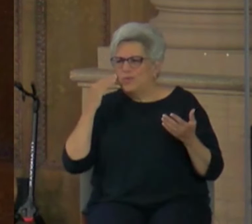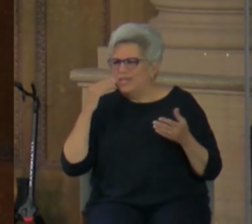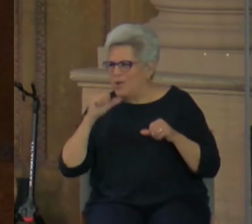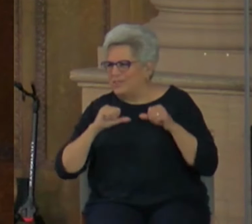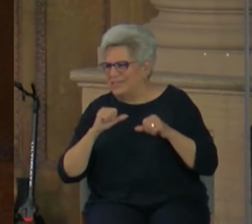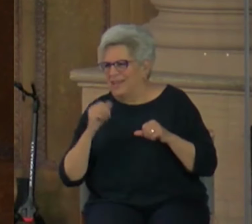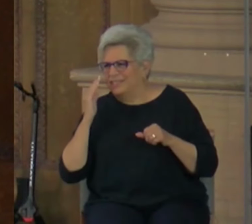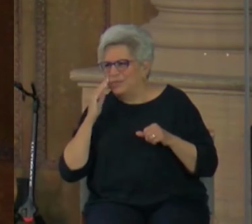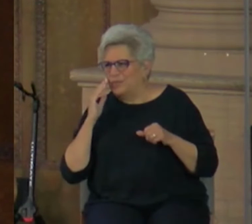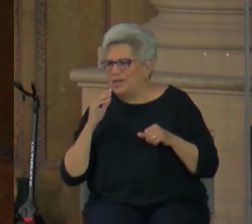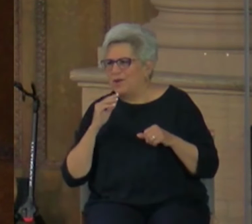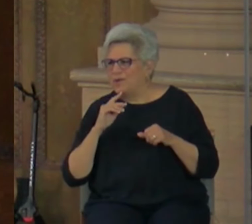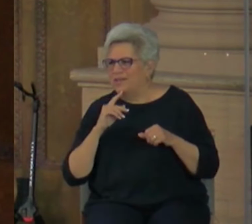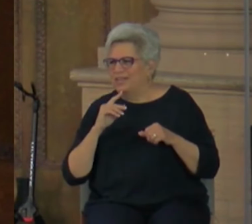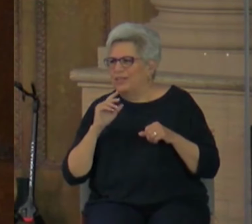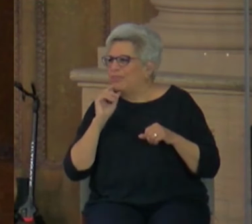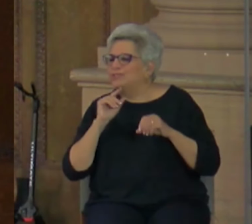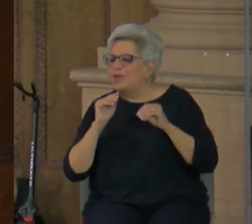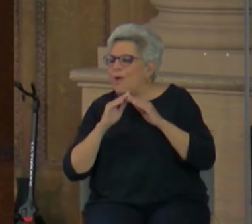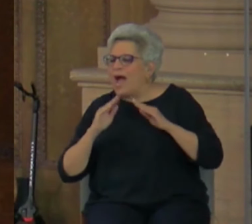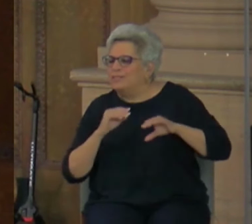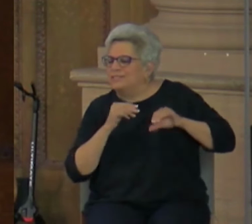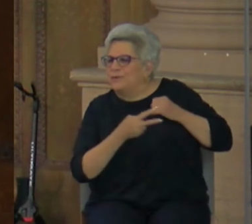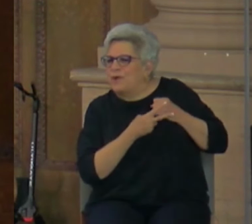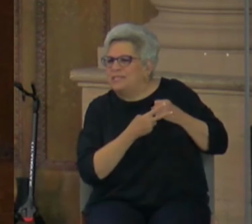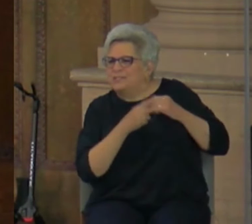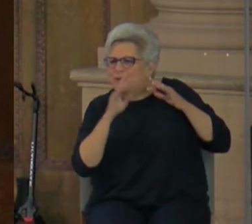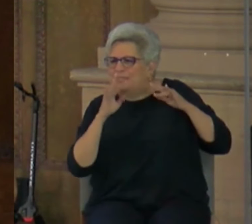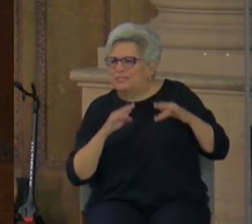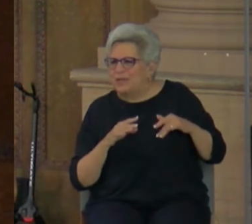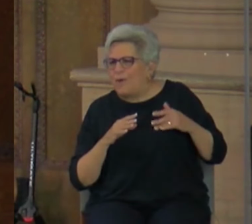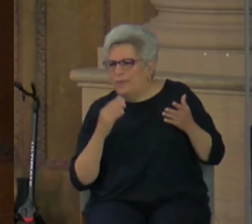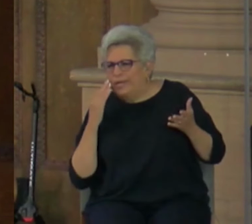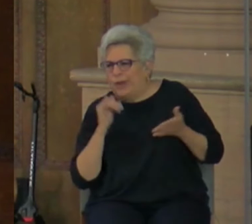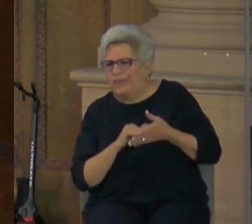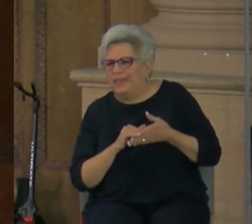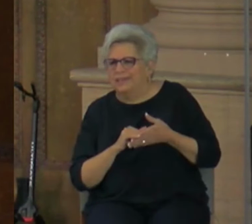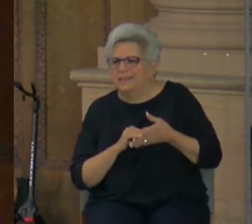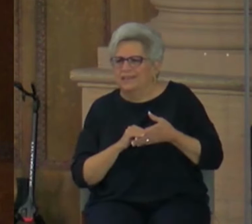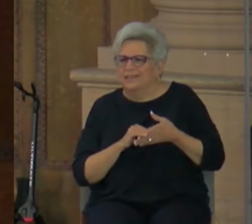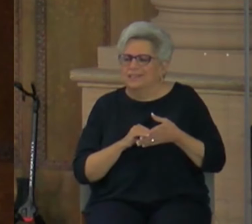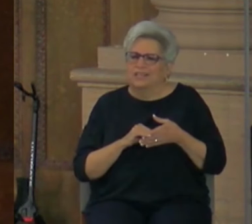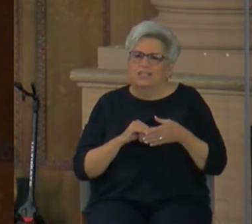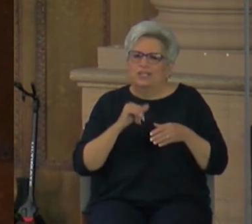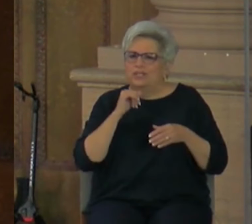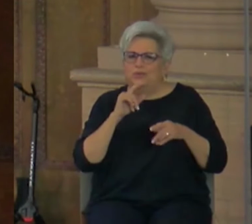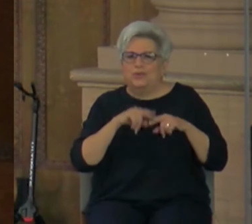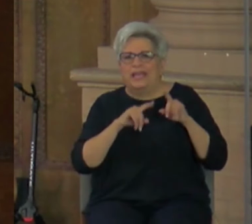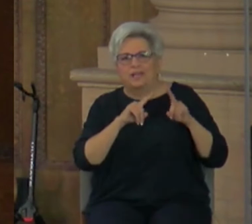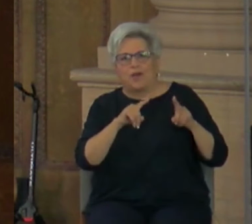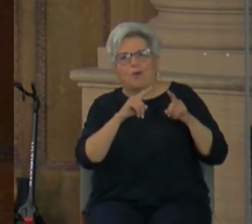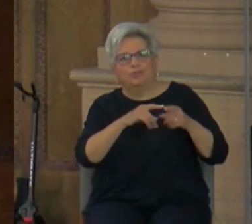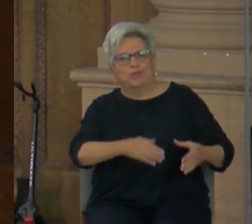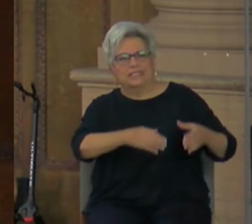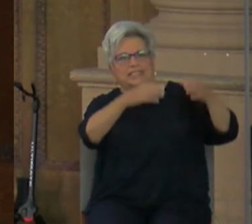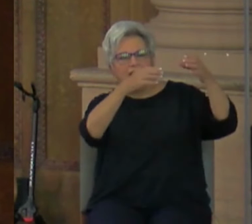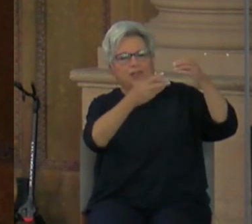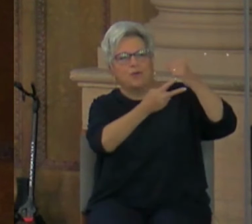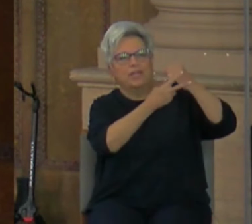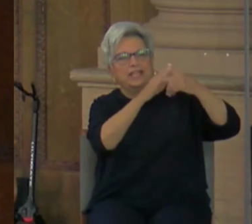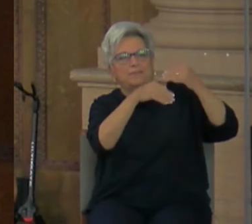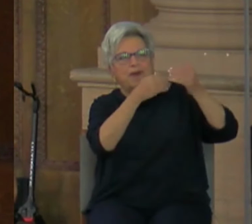we know that there is no storehouse for the snow by now? Like, there's nowhere we could go where there's like a silo with all the hail in it,